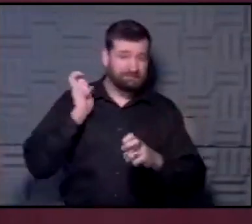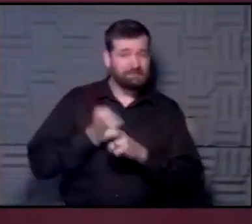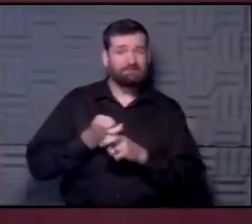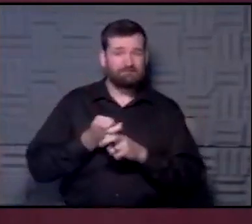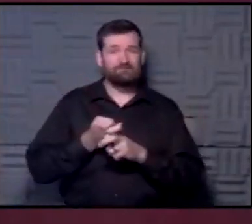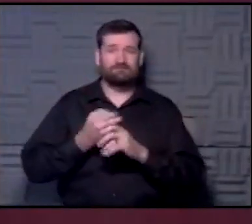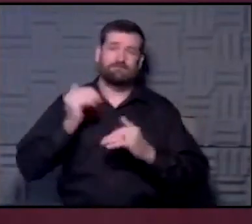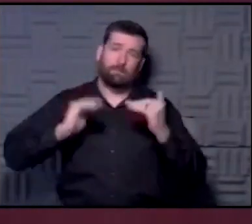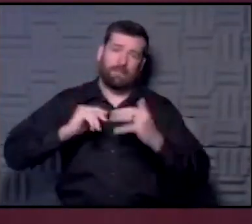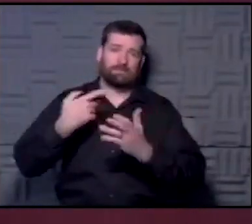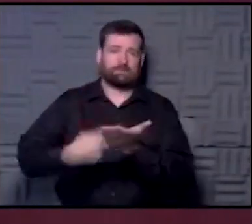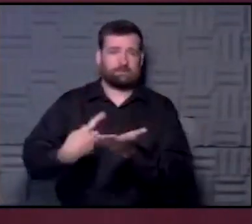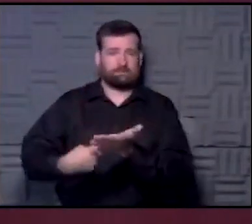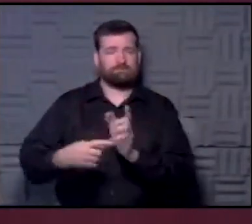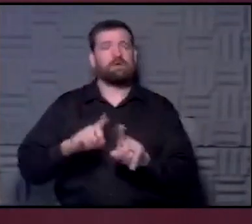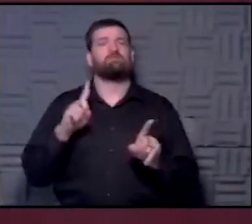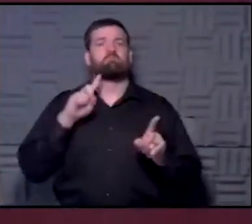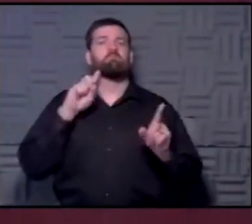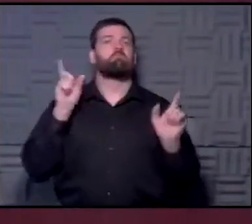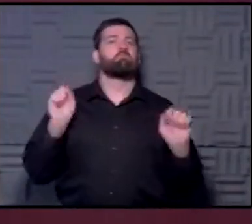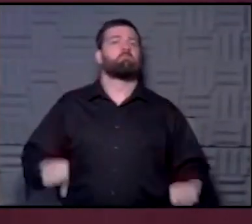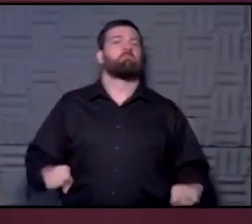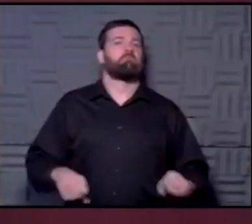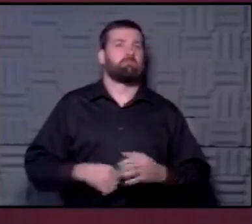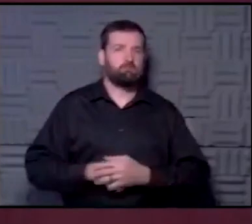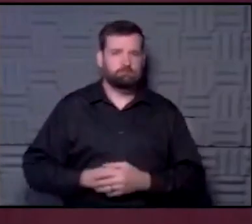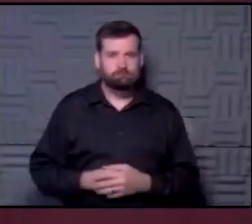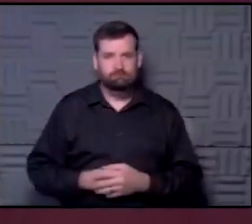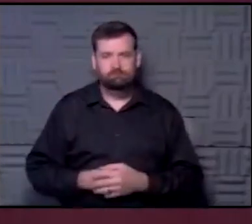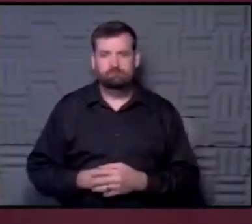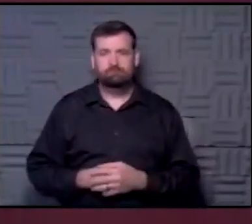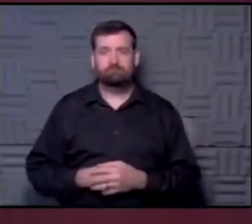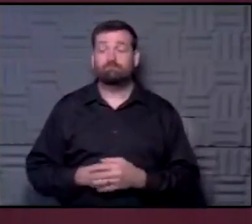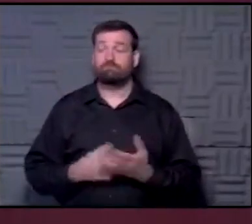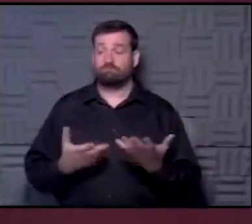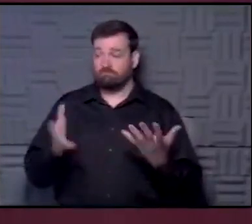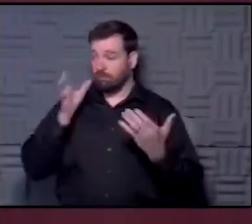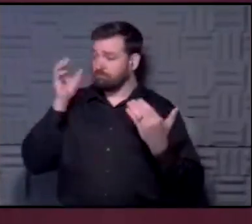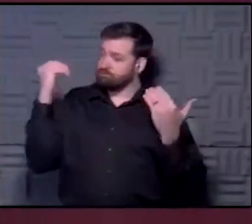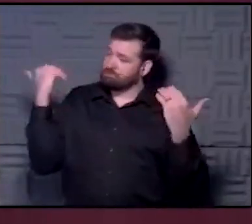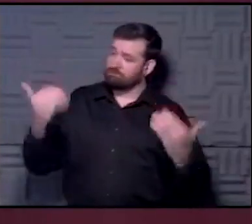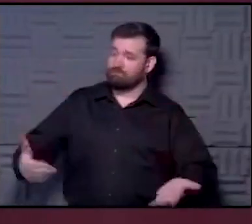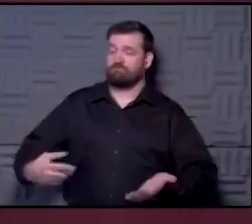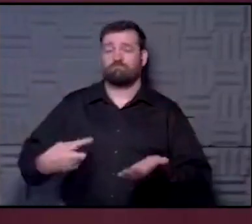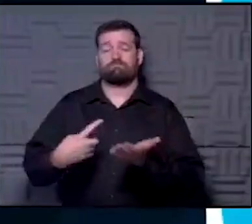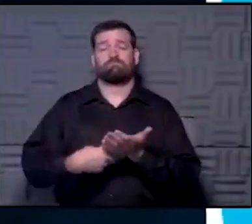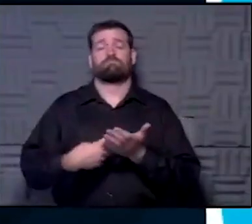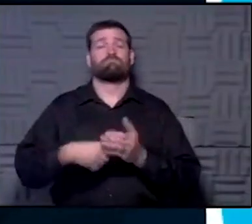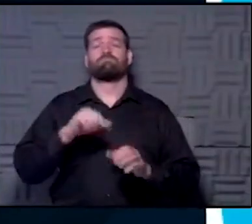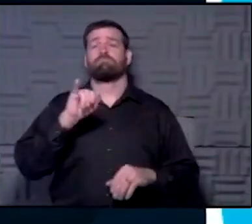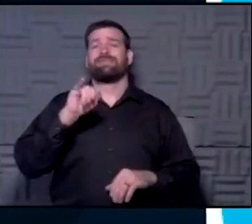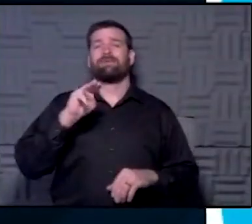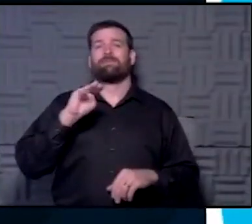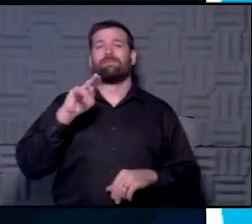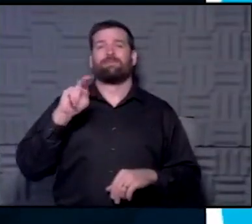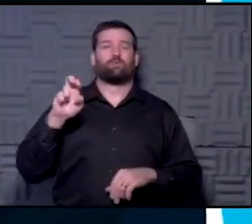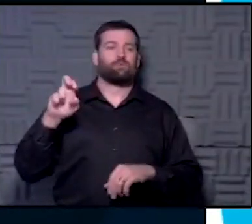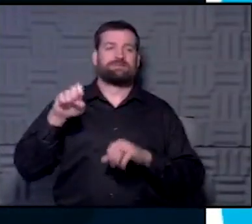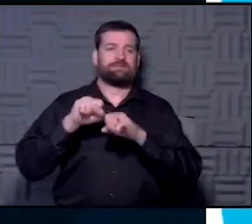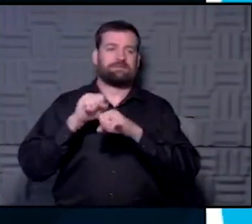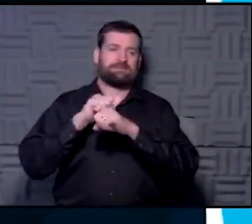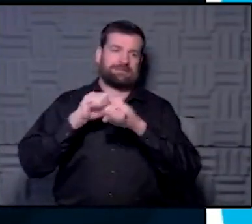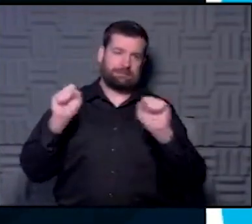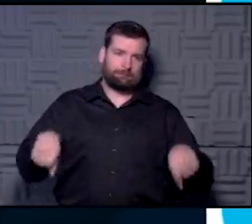time, but it can happen. So I guess we'll dive right in, right? Let's talk immune system a little more